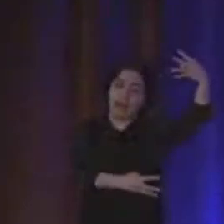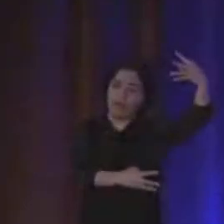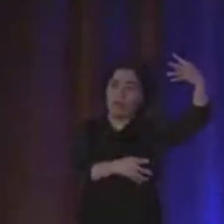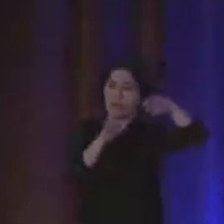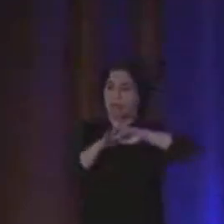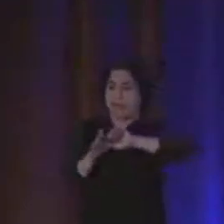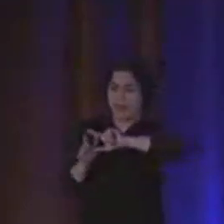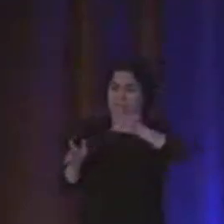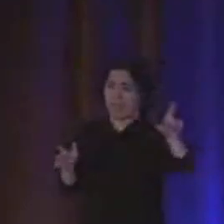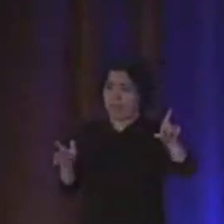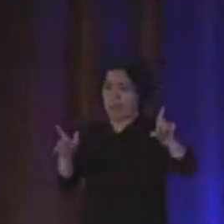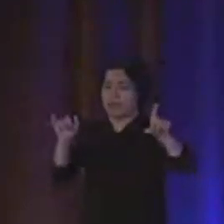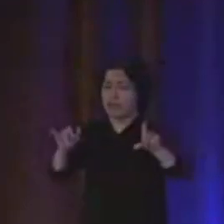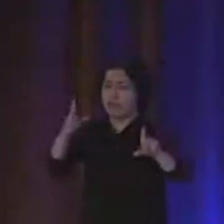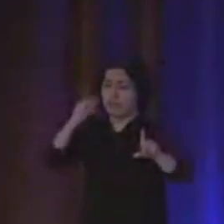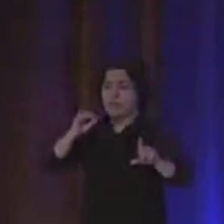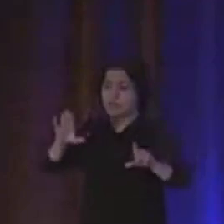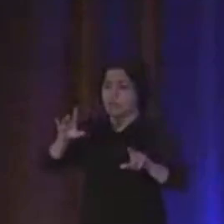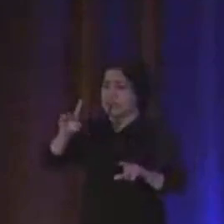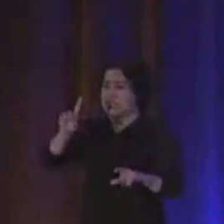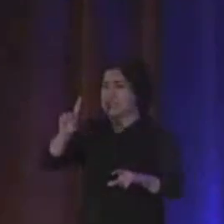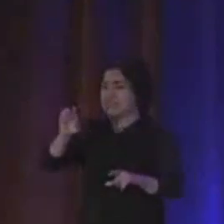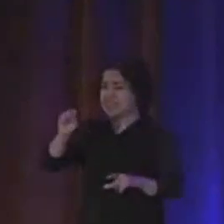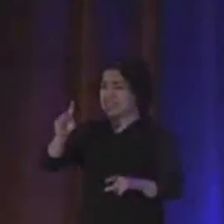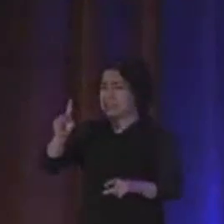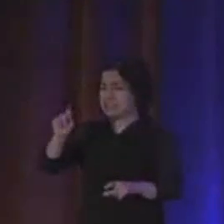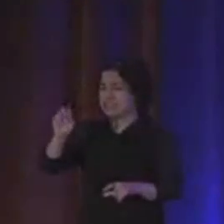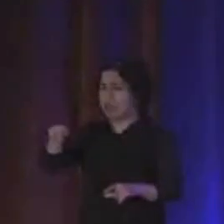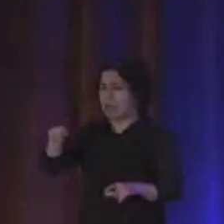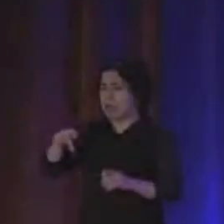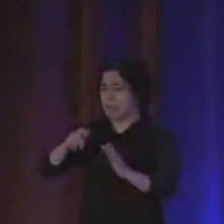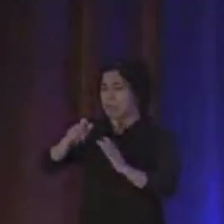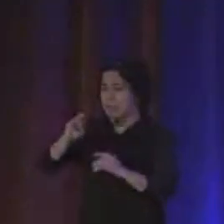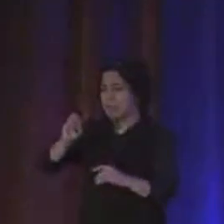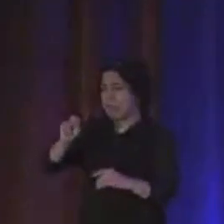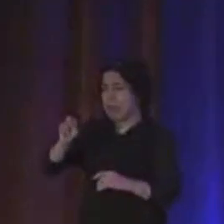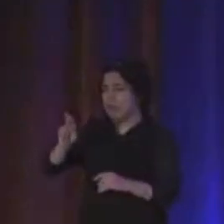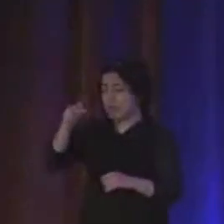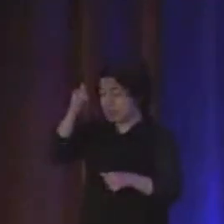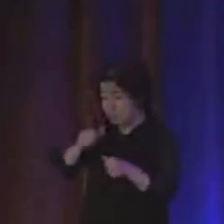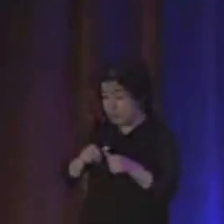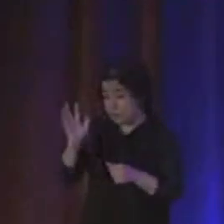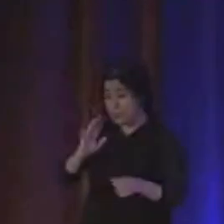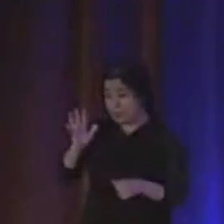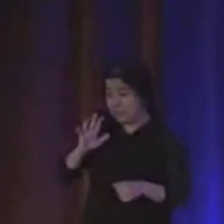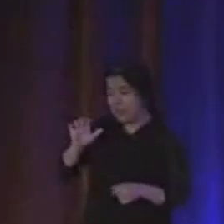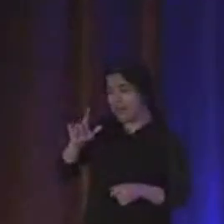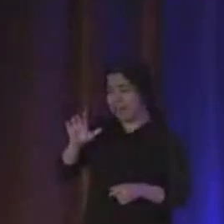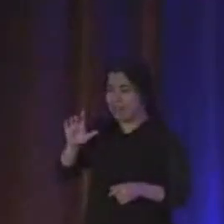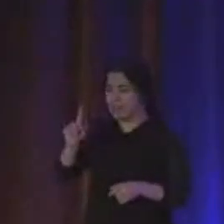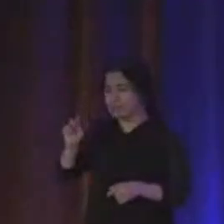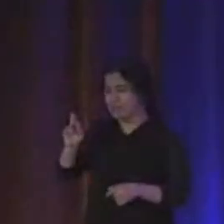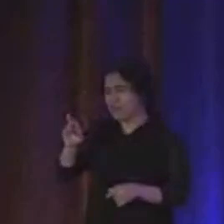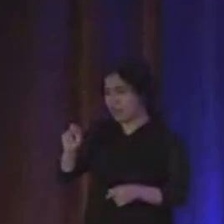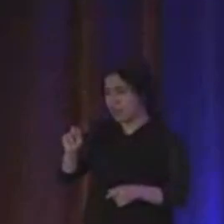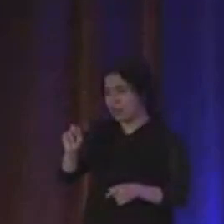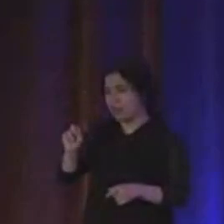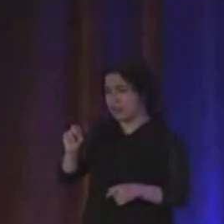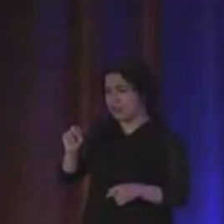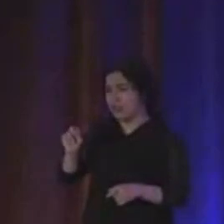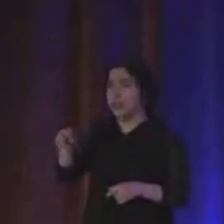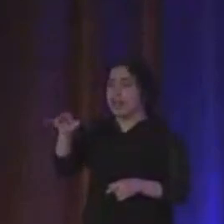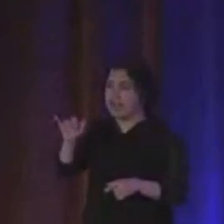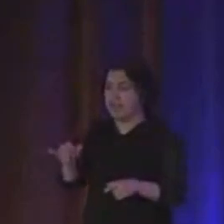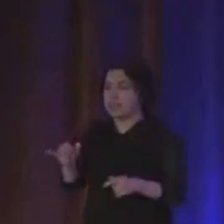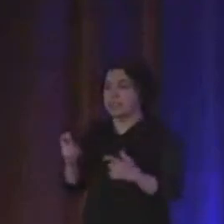Which is simulating those desktop menus. Remember the desktop menus, like Electron or like anything else? That's what those mega menus